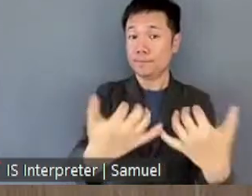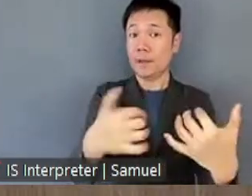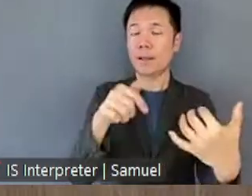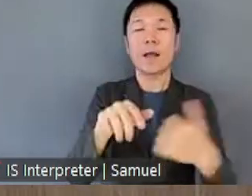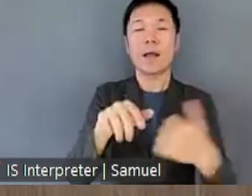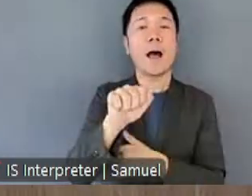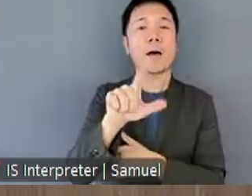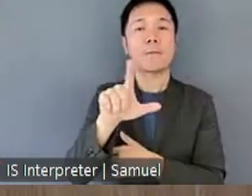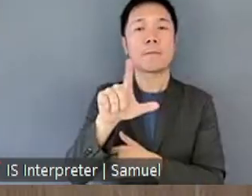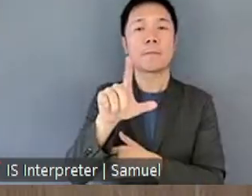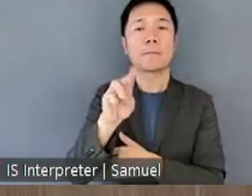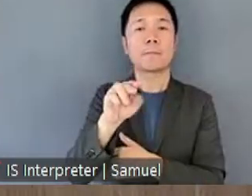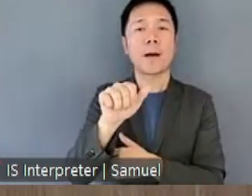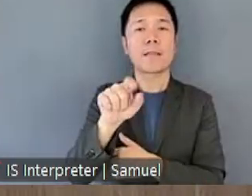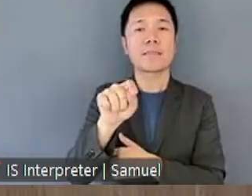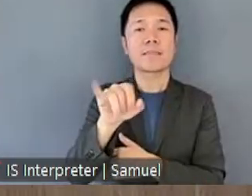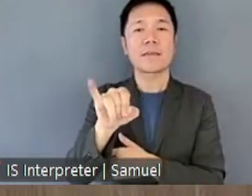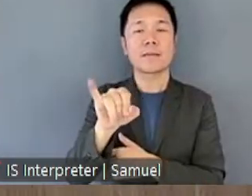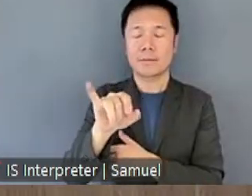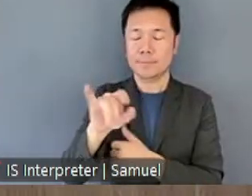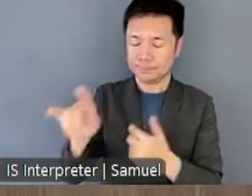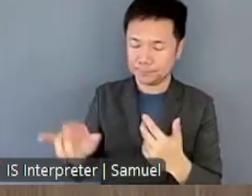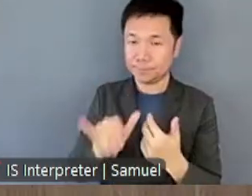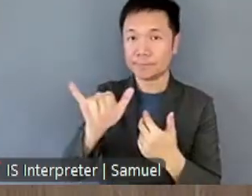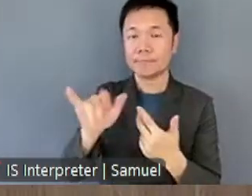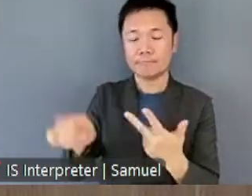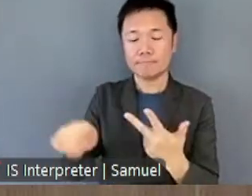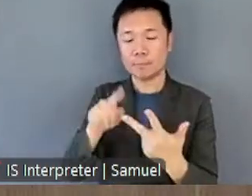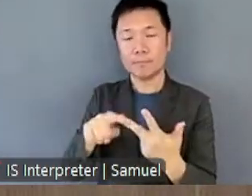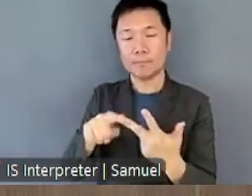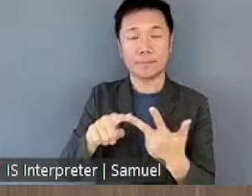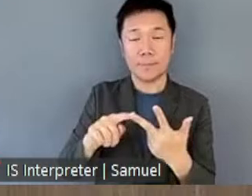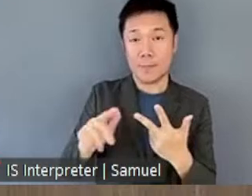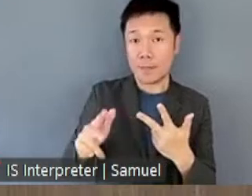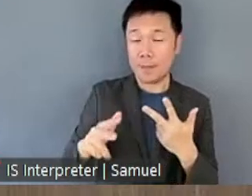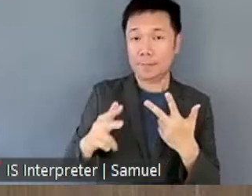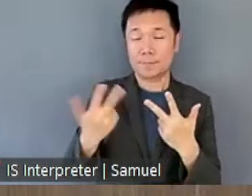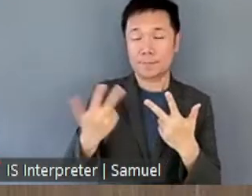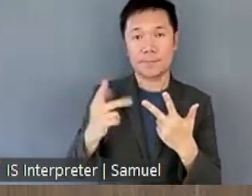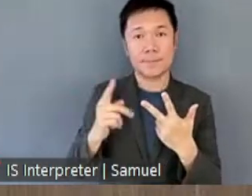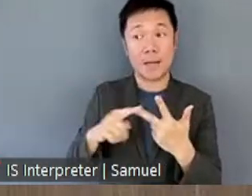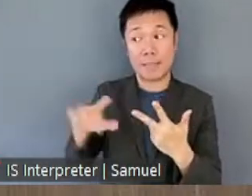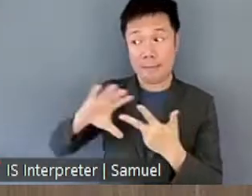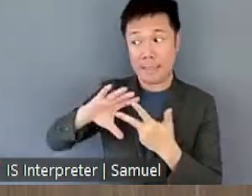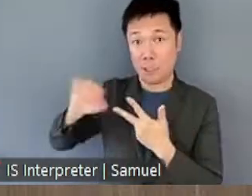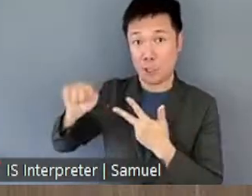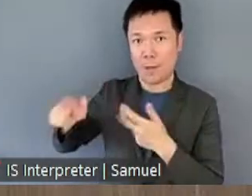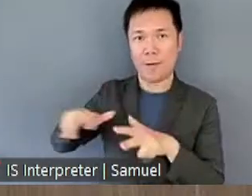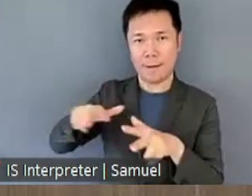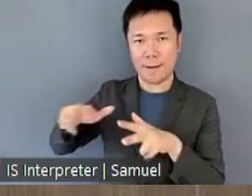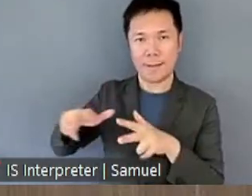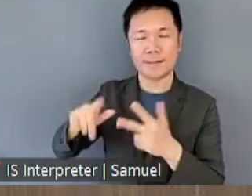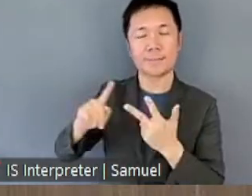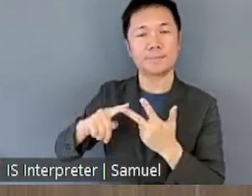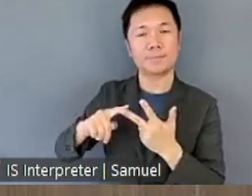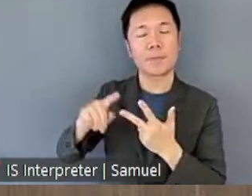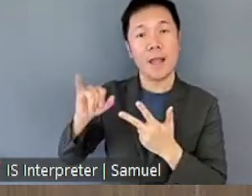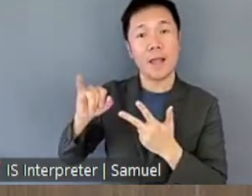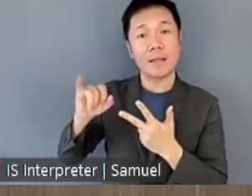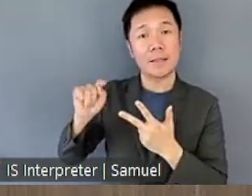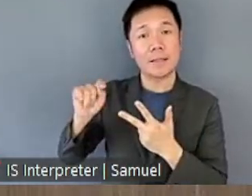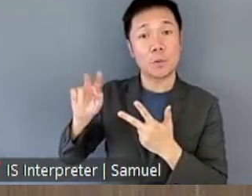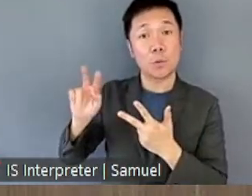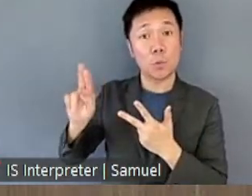2. And then the third one is organized by the Secretariat,